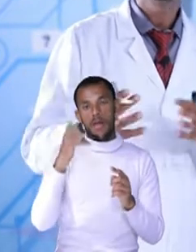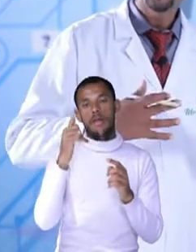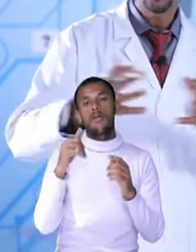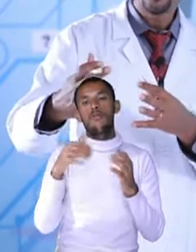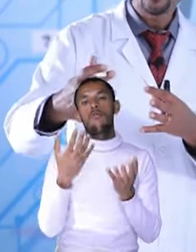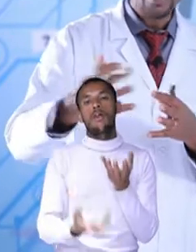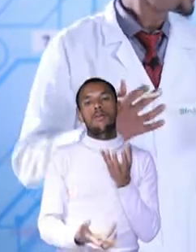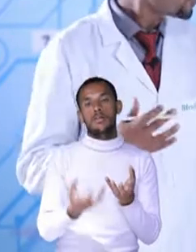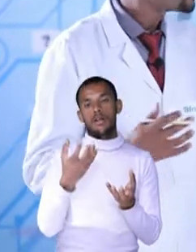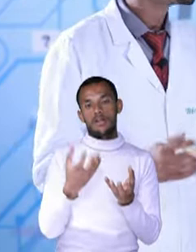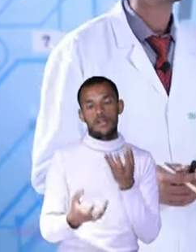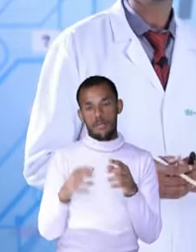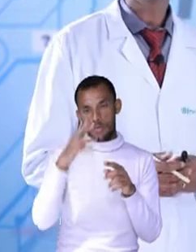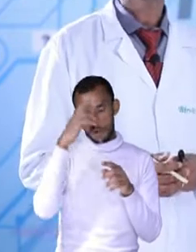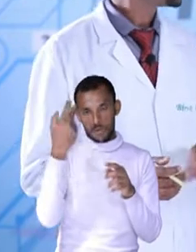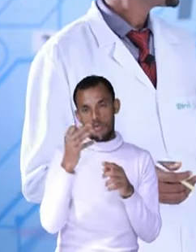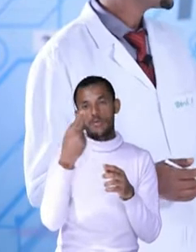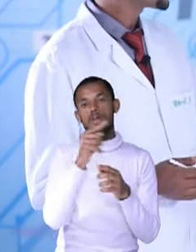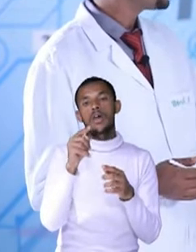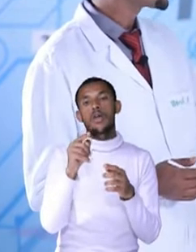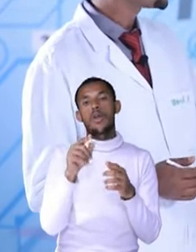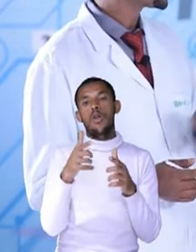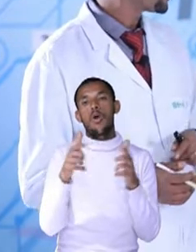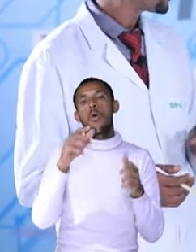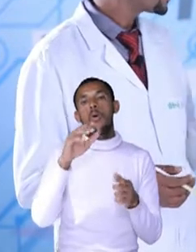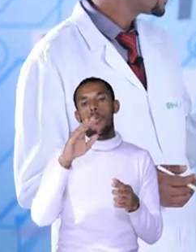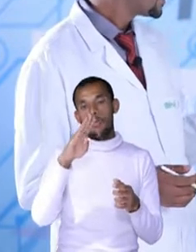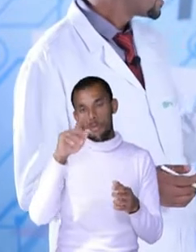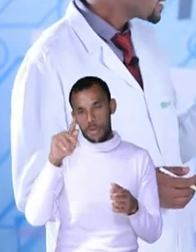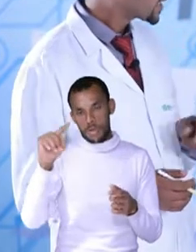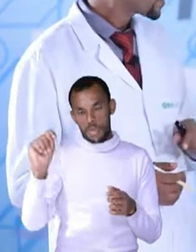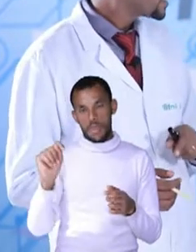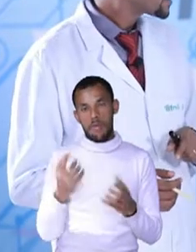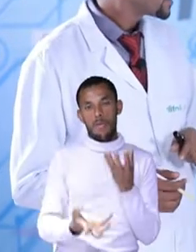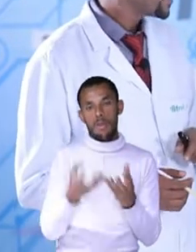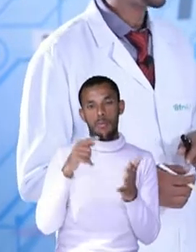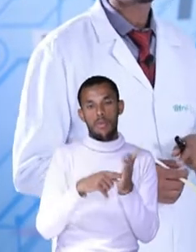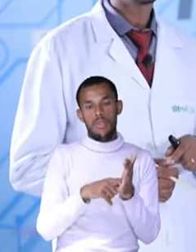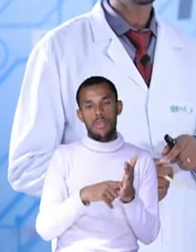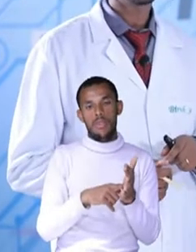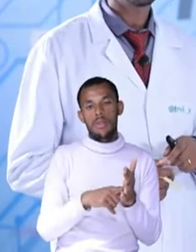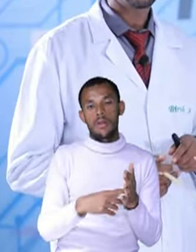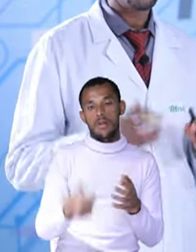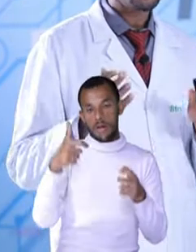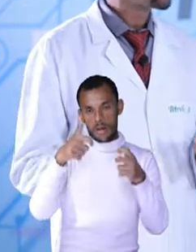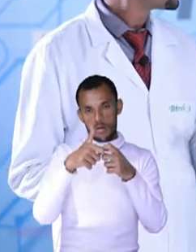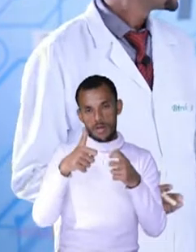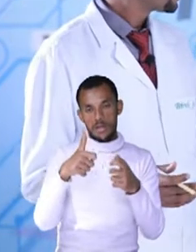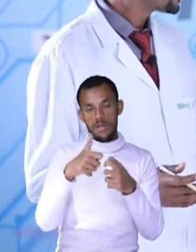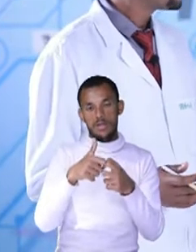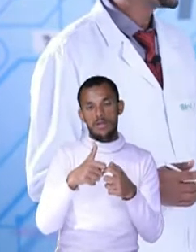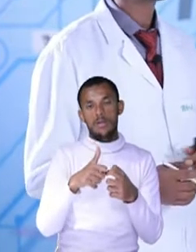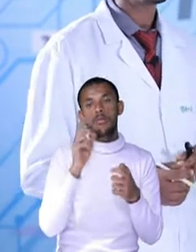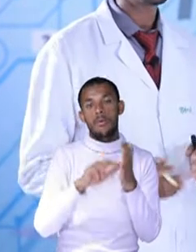distillation because of their low boiling point. This one is based on their boiling point. The second one is electrolysis. Students, you